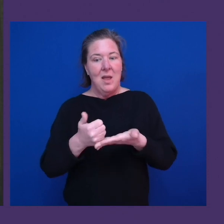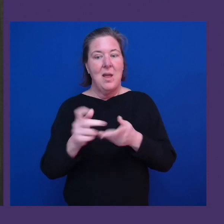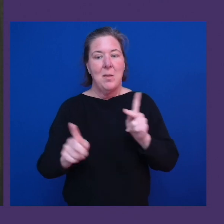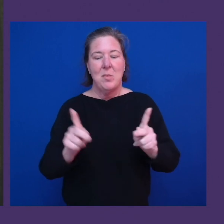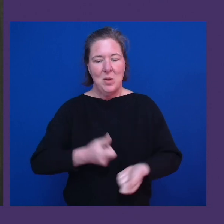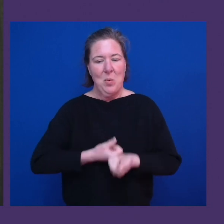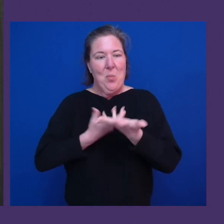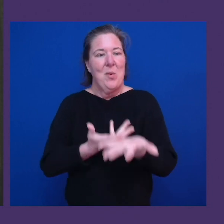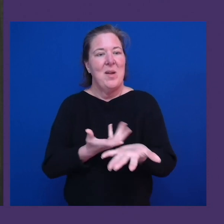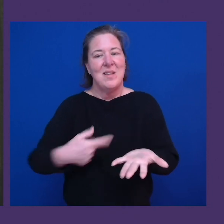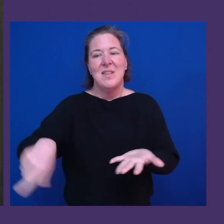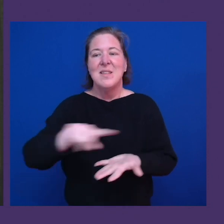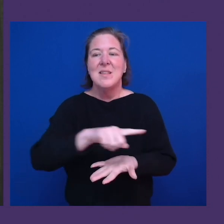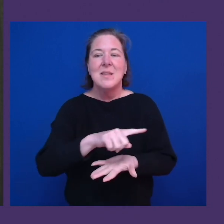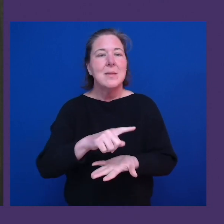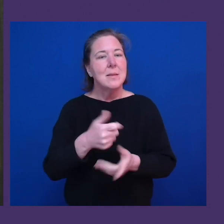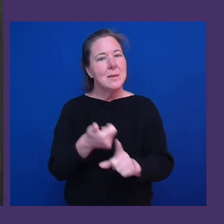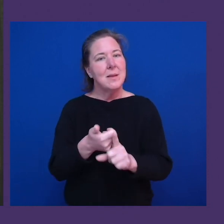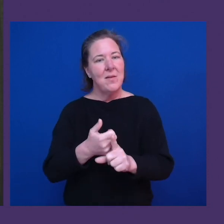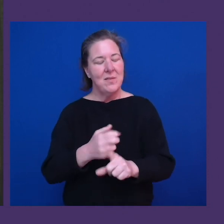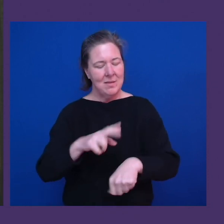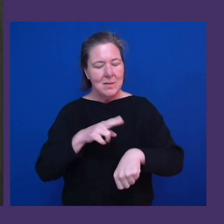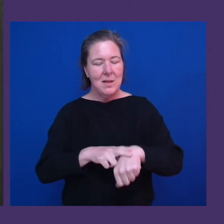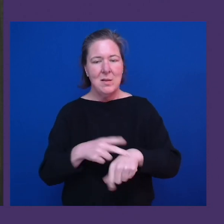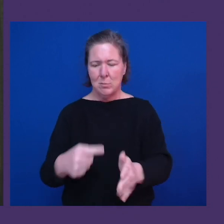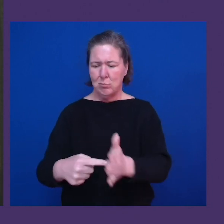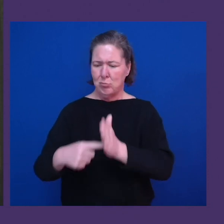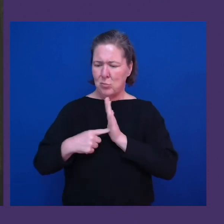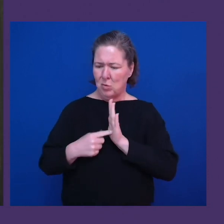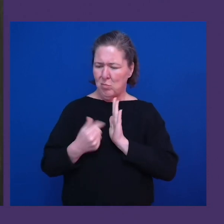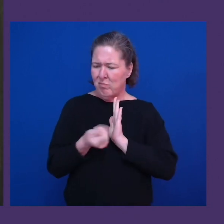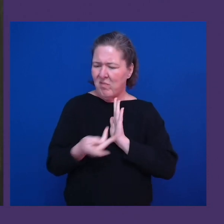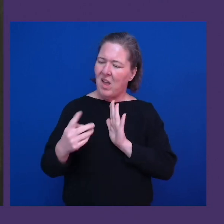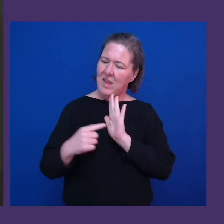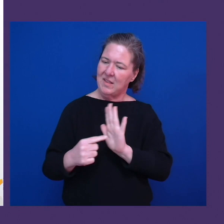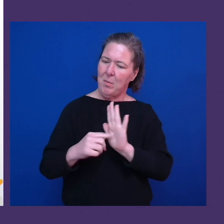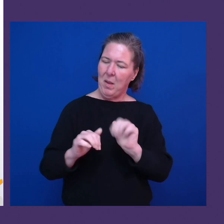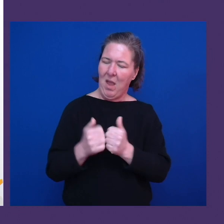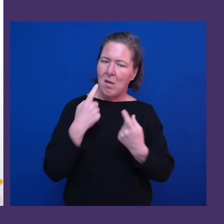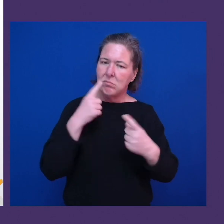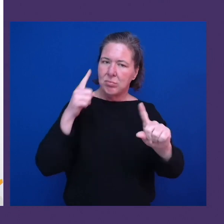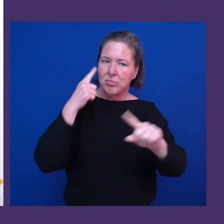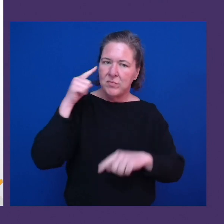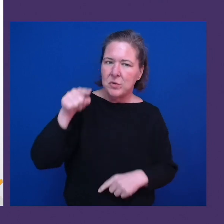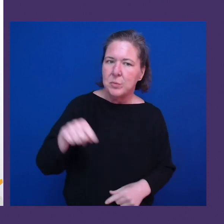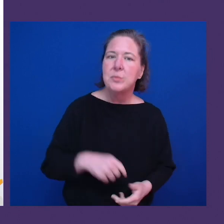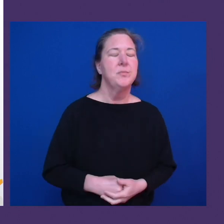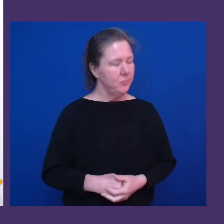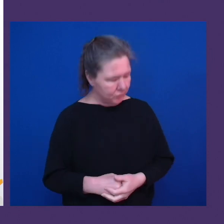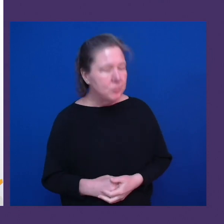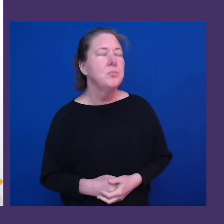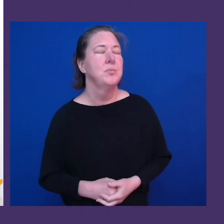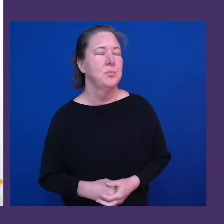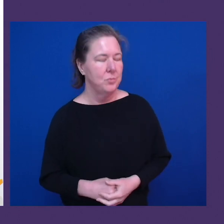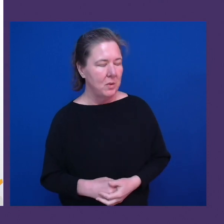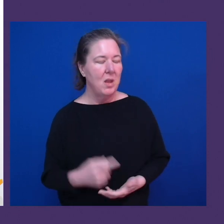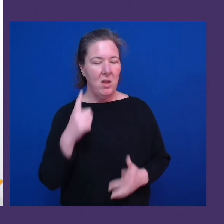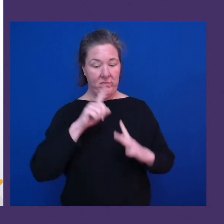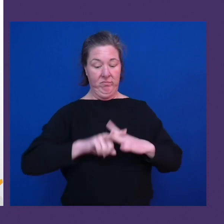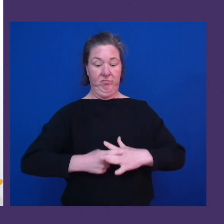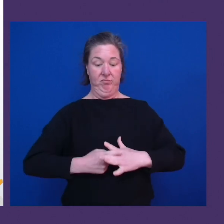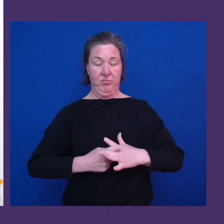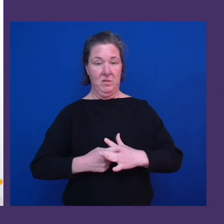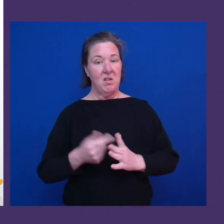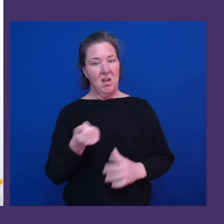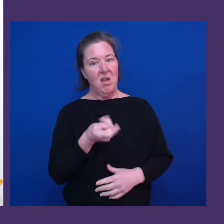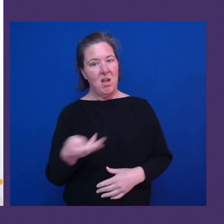more naturally. Can you show us a couple of examples of how that works for you? Sure. For starters, there are a couple